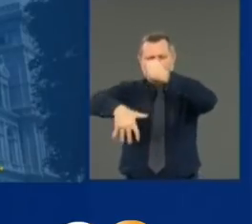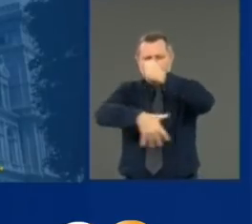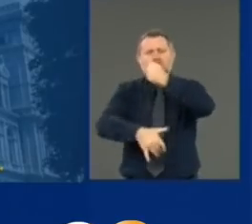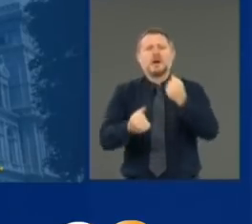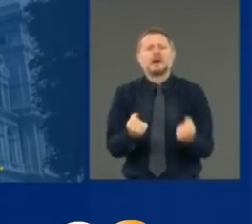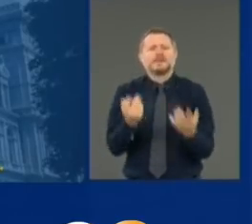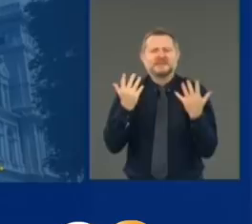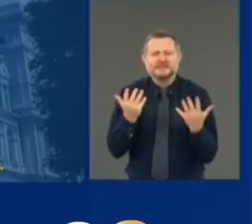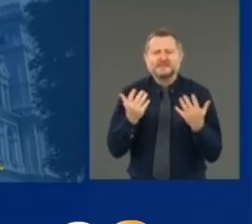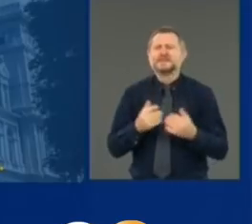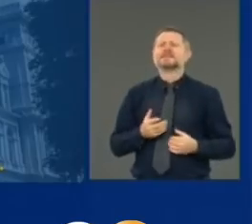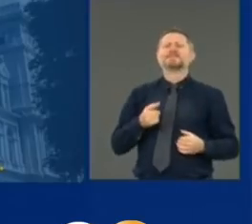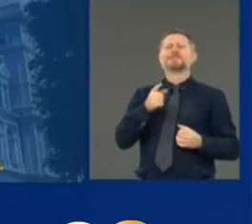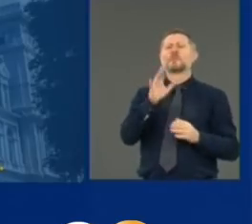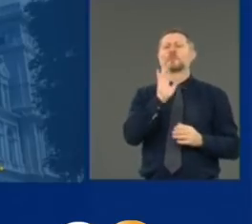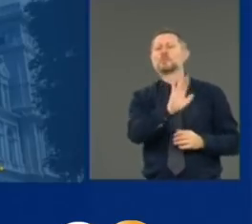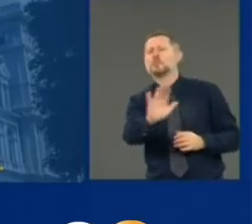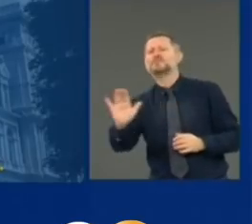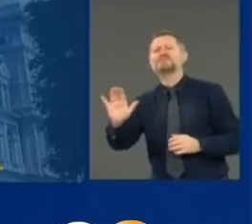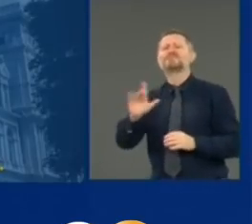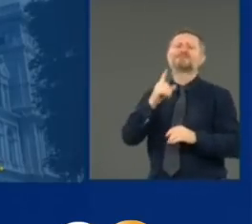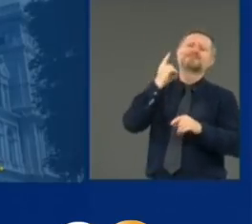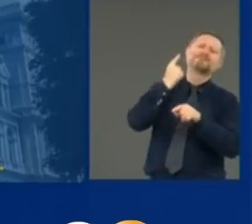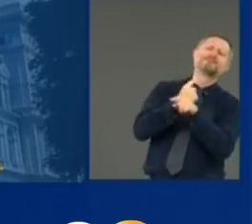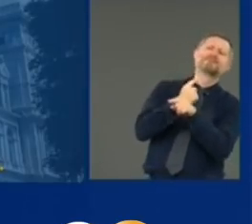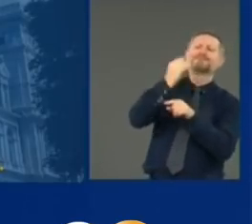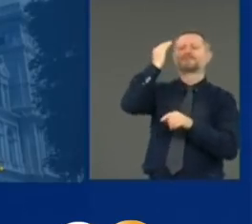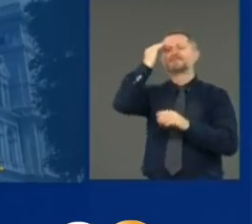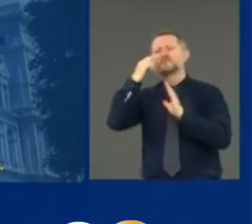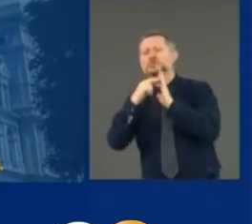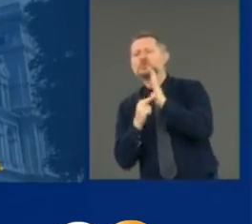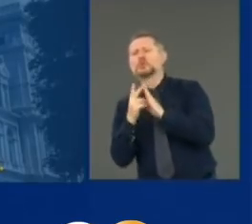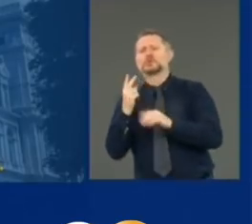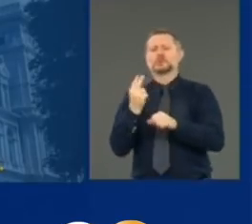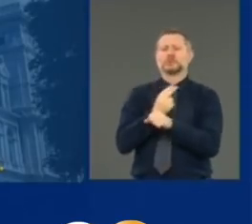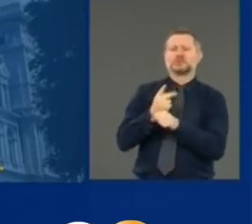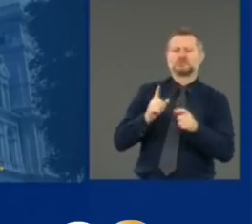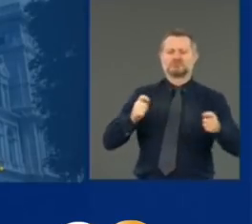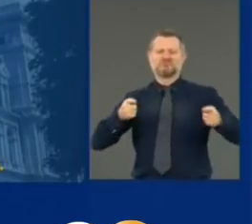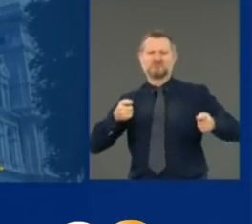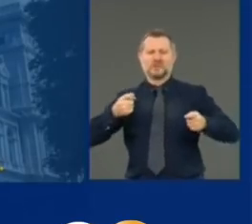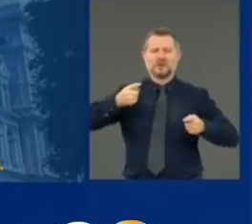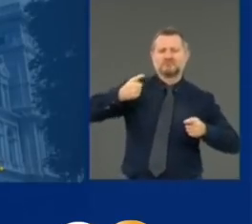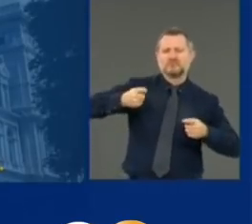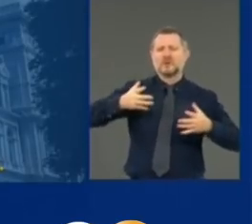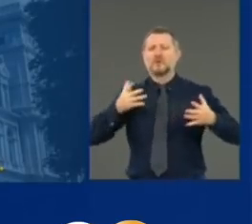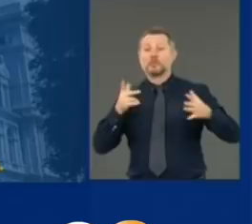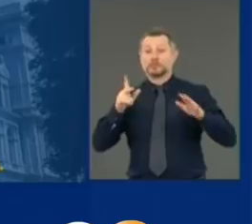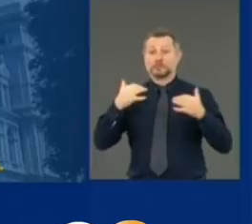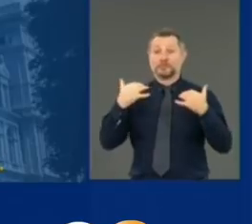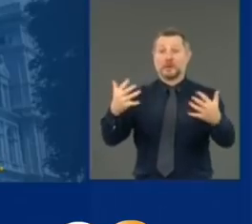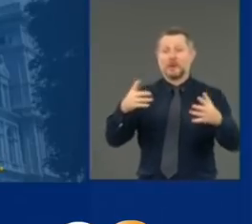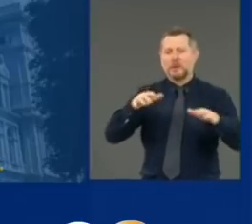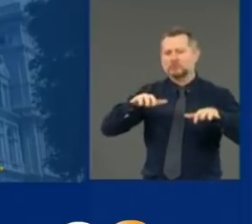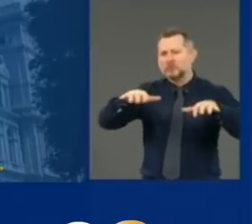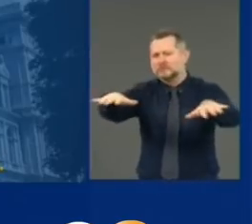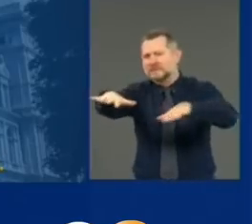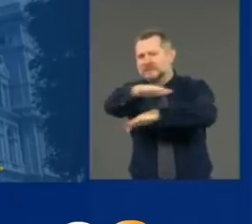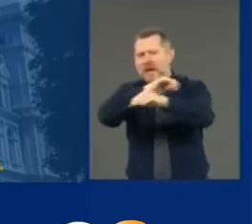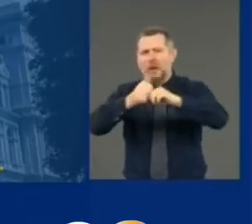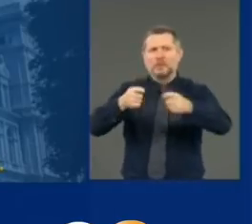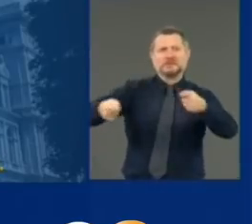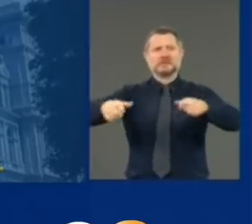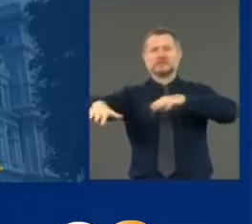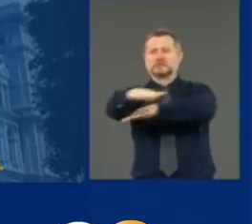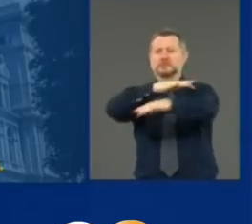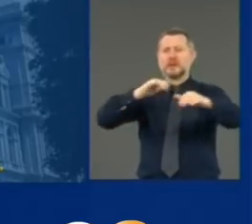of force penalty? How should they handle crowd management? Concerns about demilitarizing